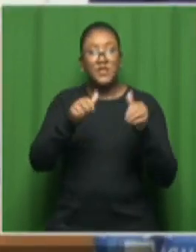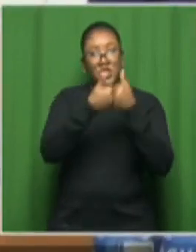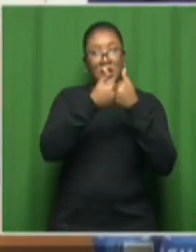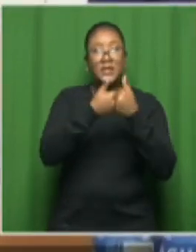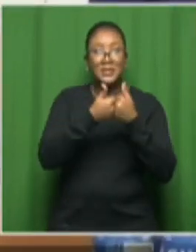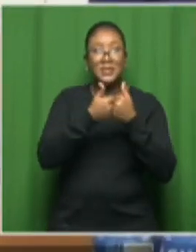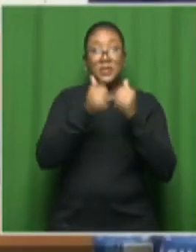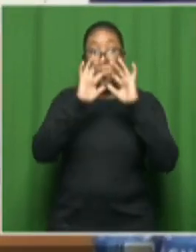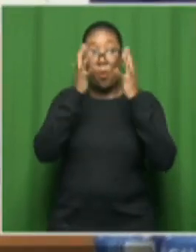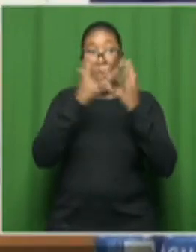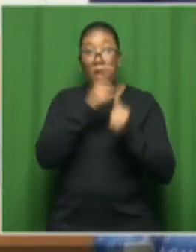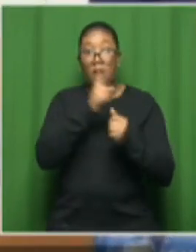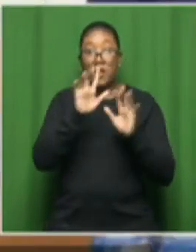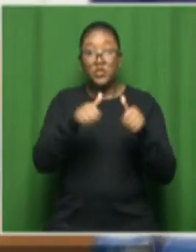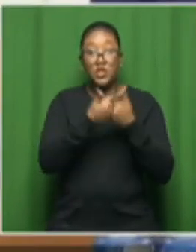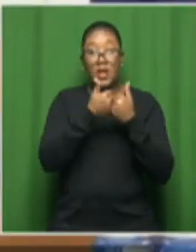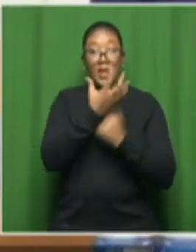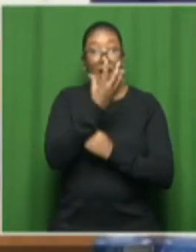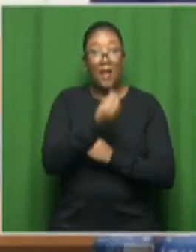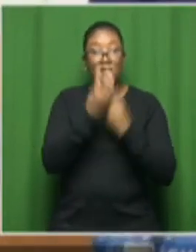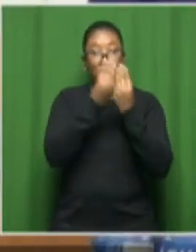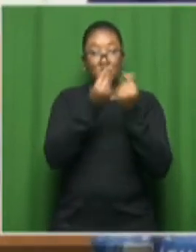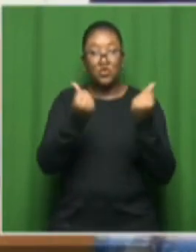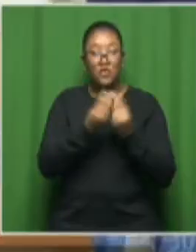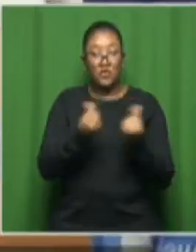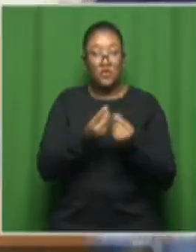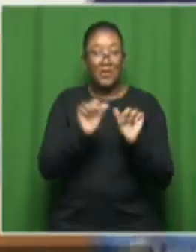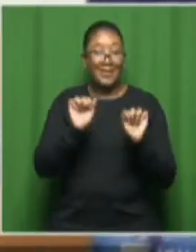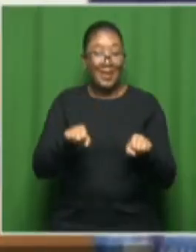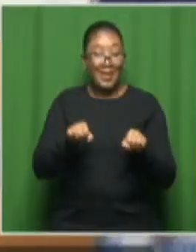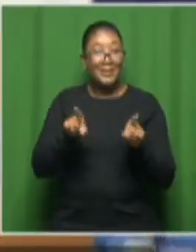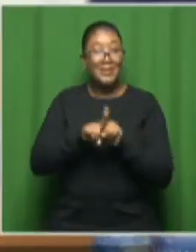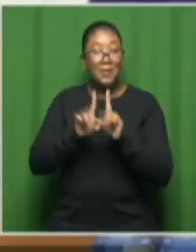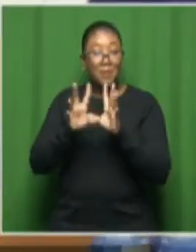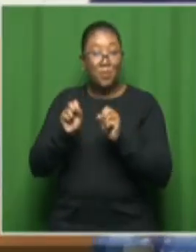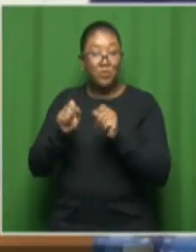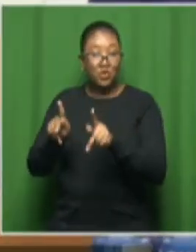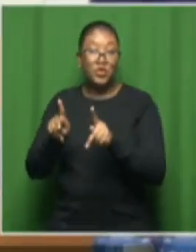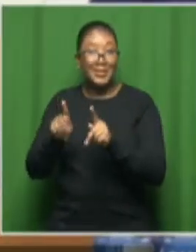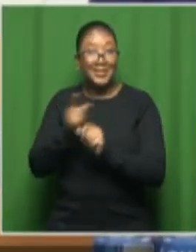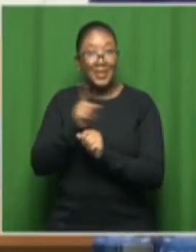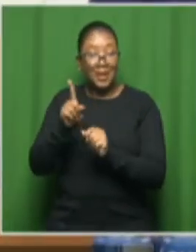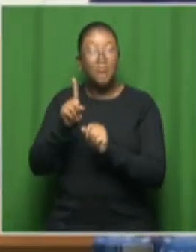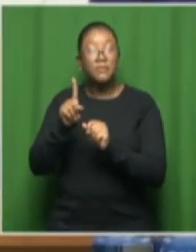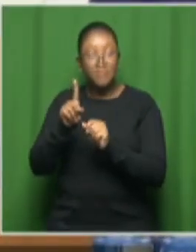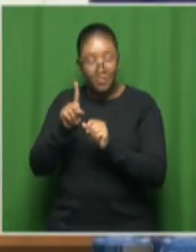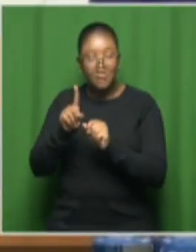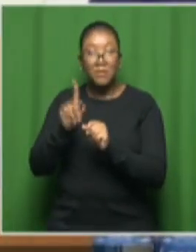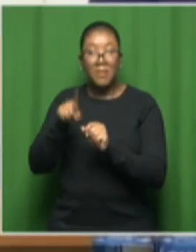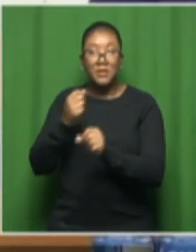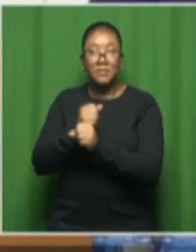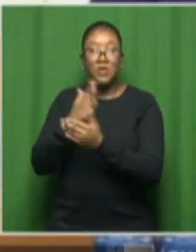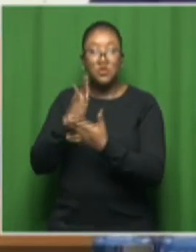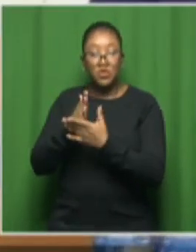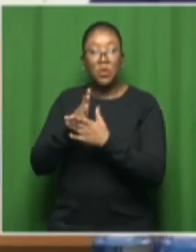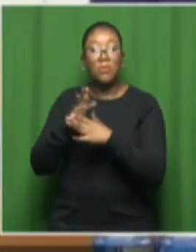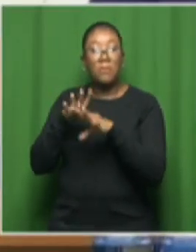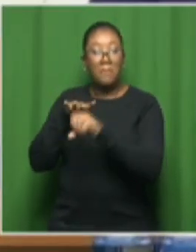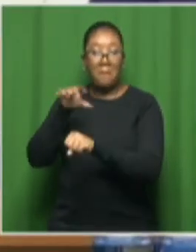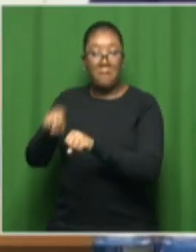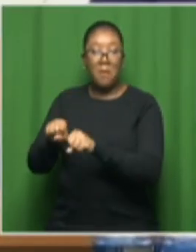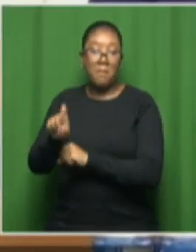world faces and exploit the myriad opportunities that are also there. In line with this